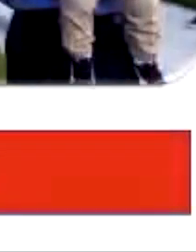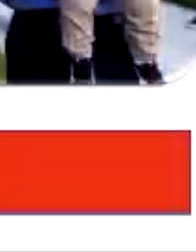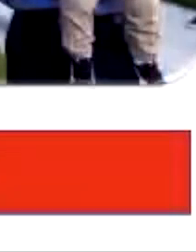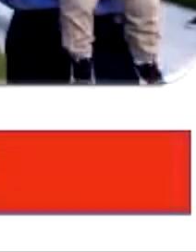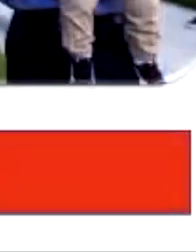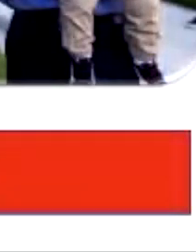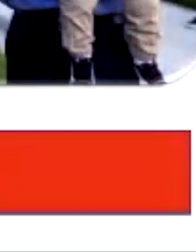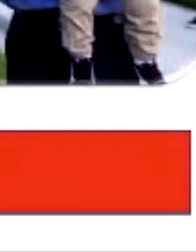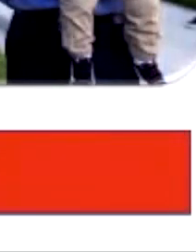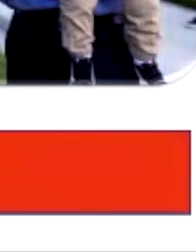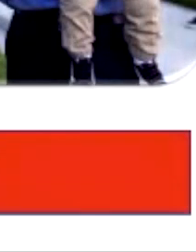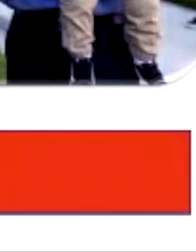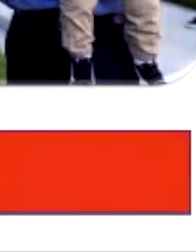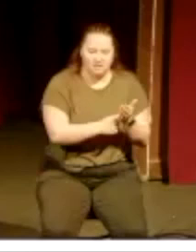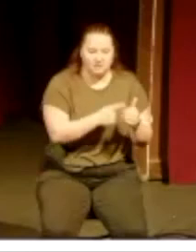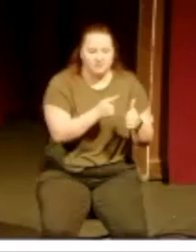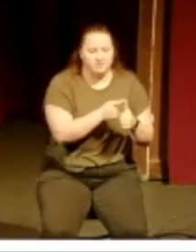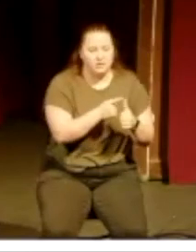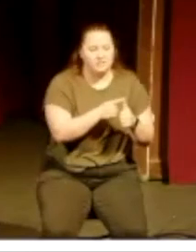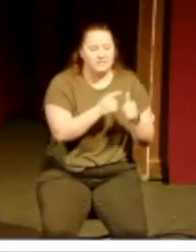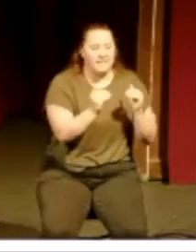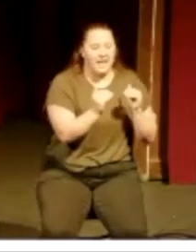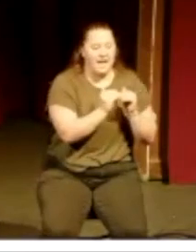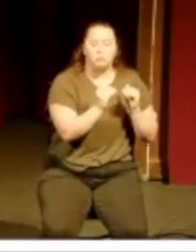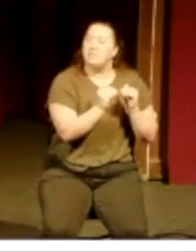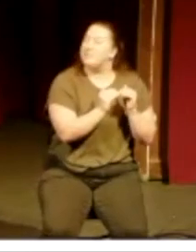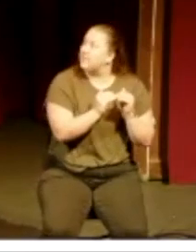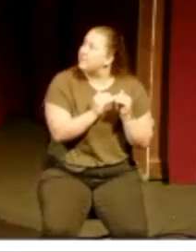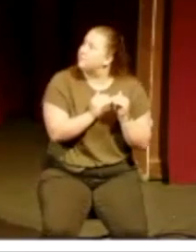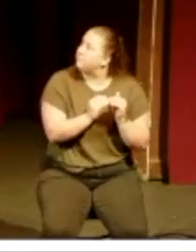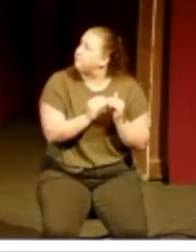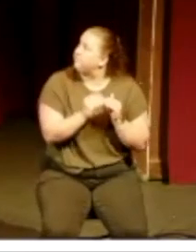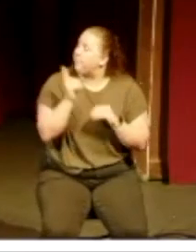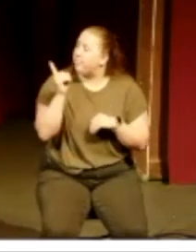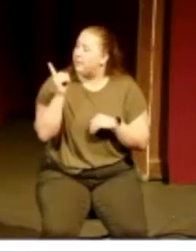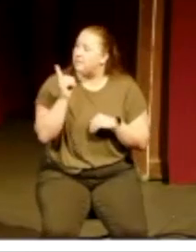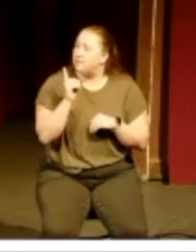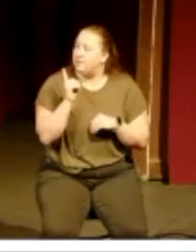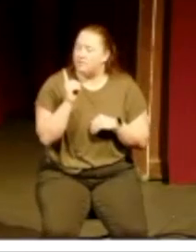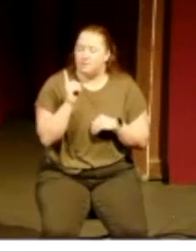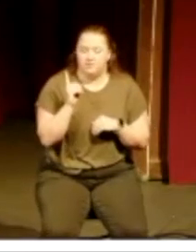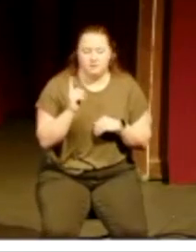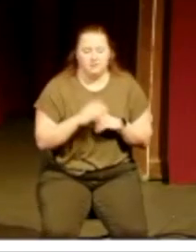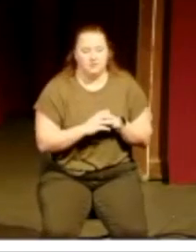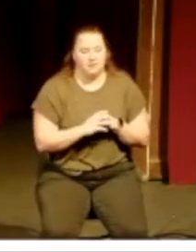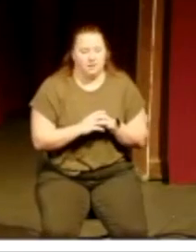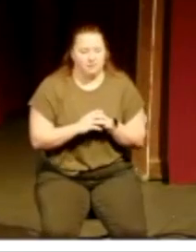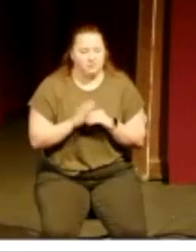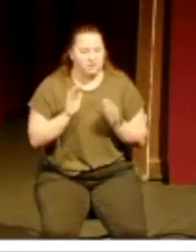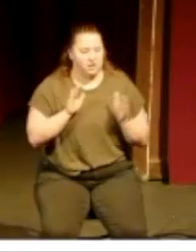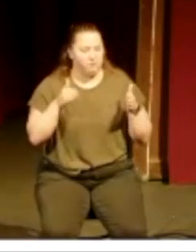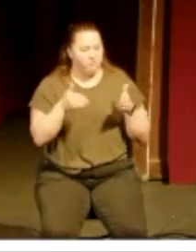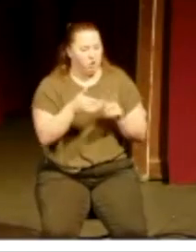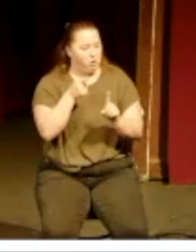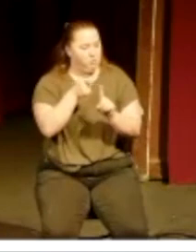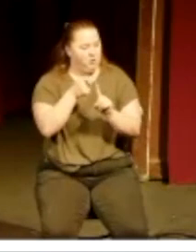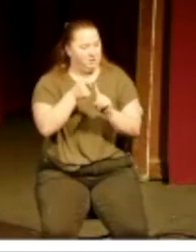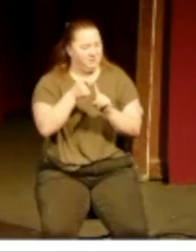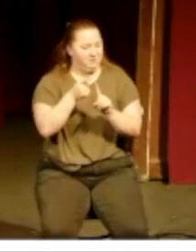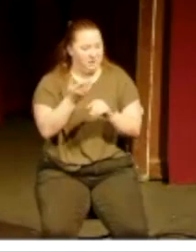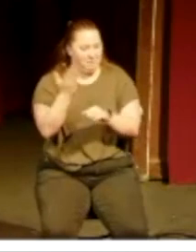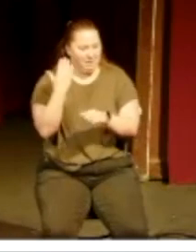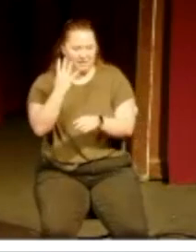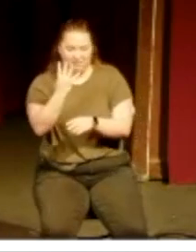The first is equity. Our chancellor's office has made equity a focal point for the last